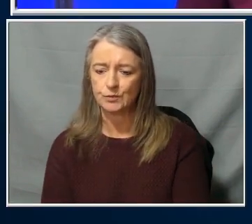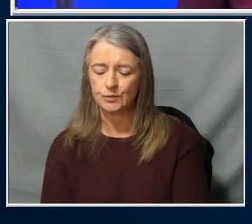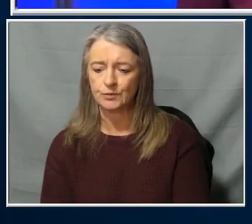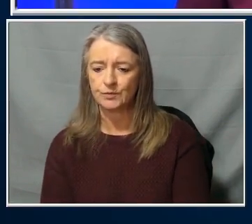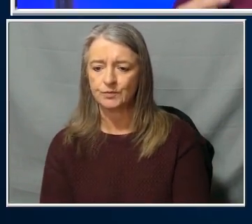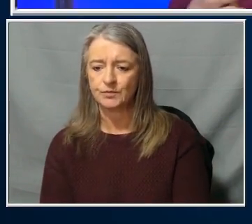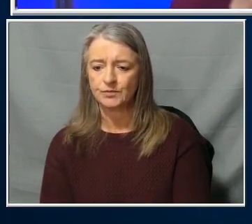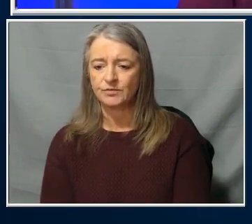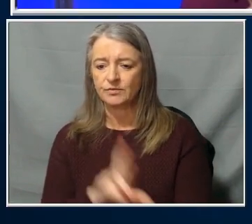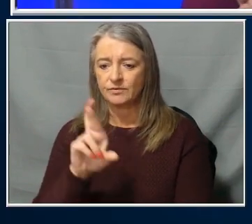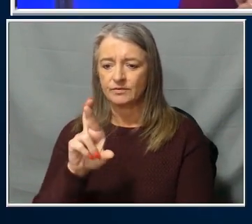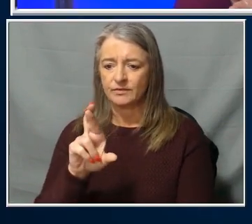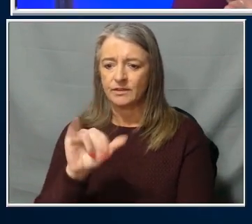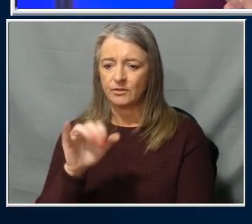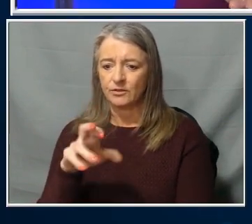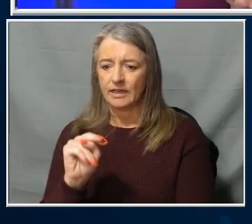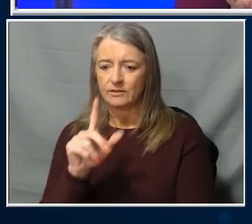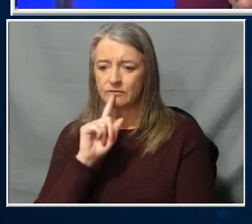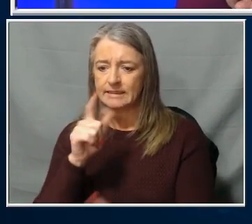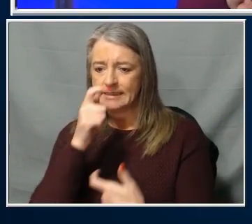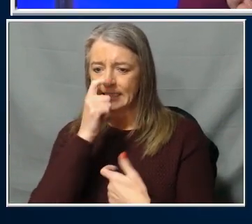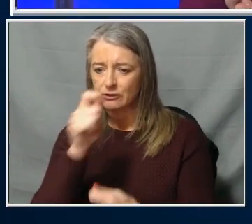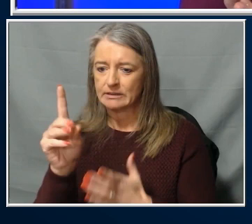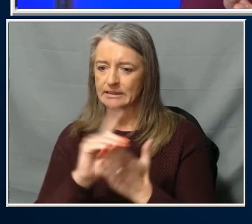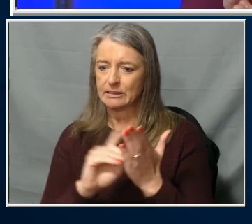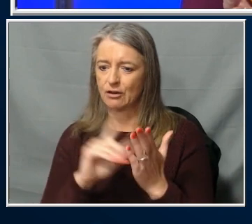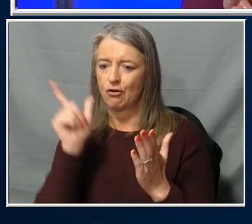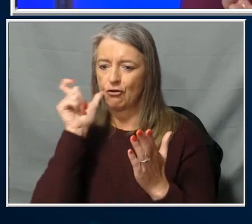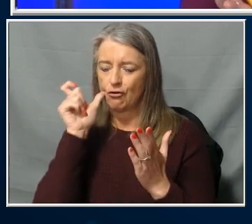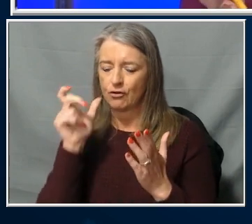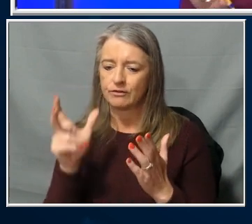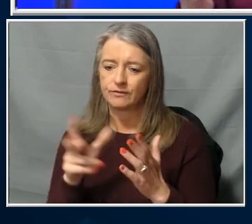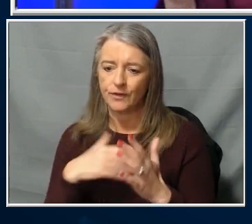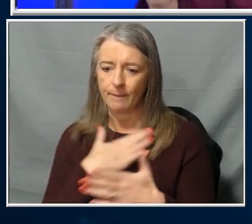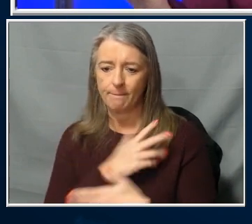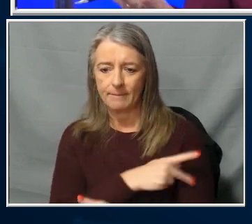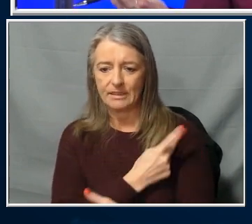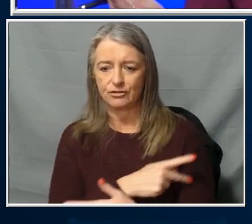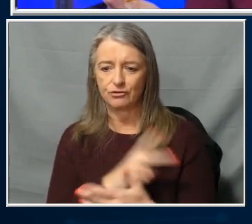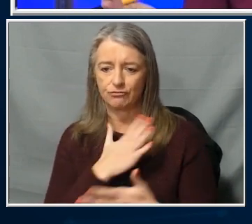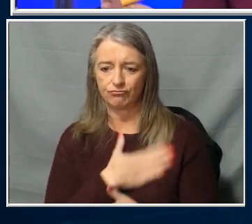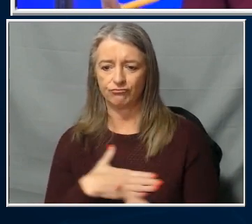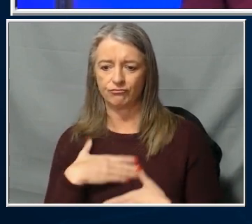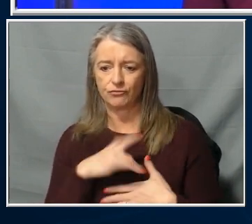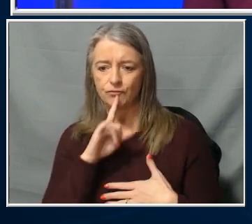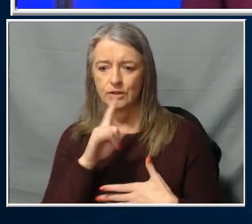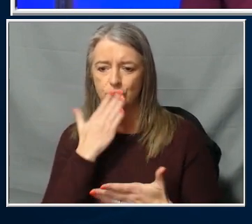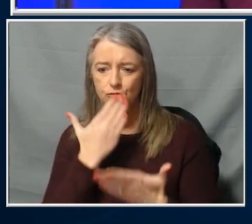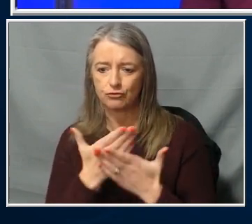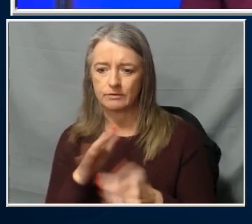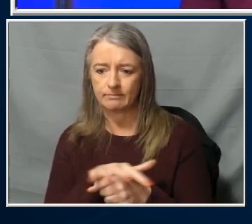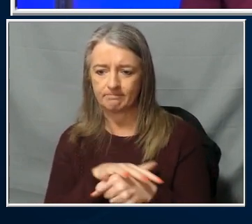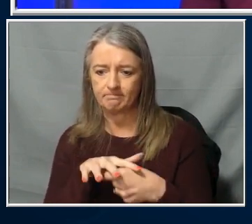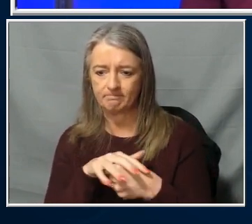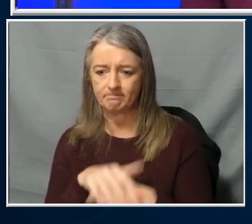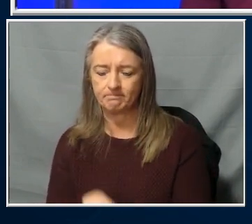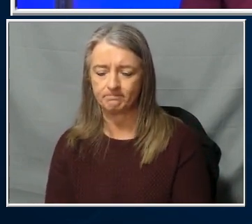Right, it's really, and I've heard it's kind of an interesting design out there for patients to enjoy. That it's a really interesting space.